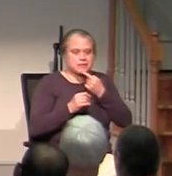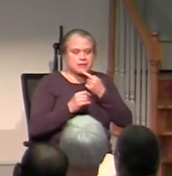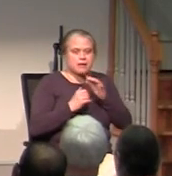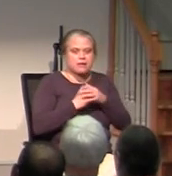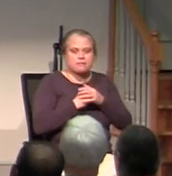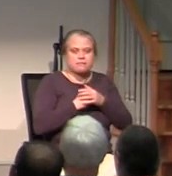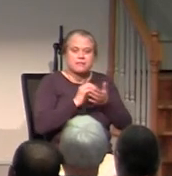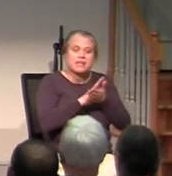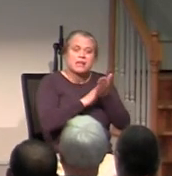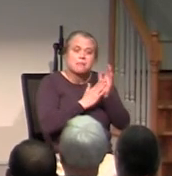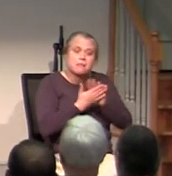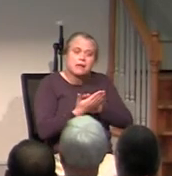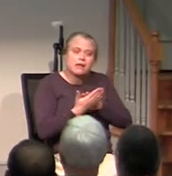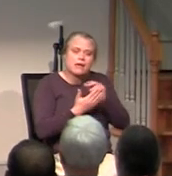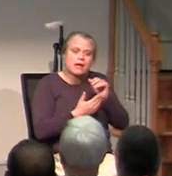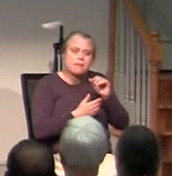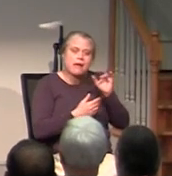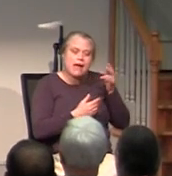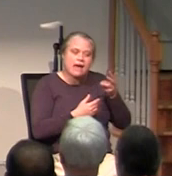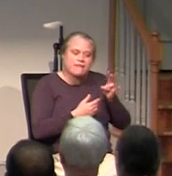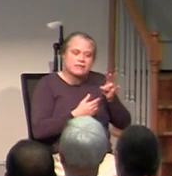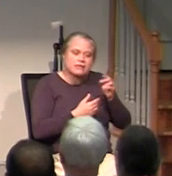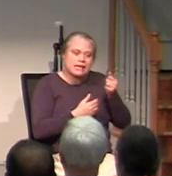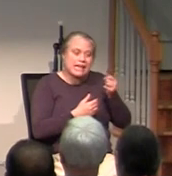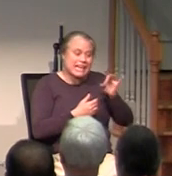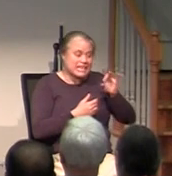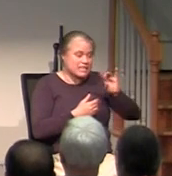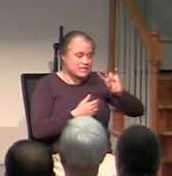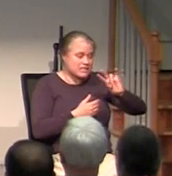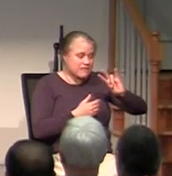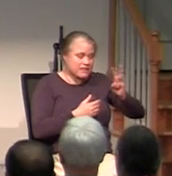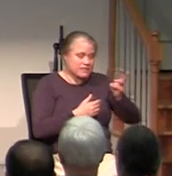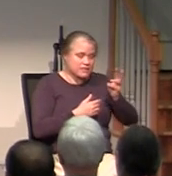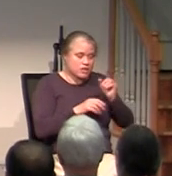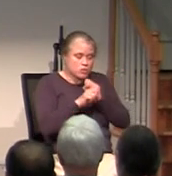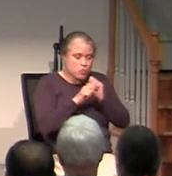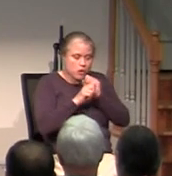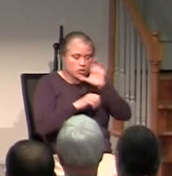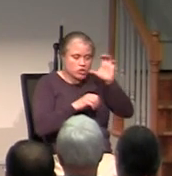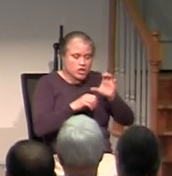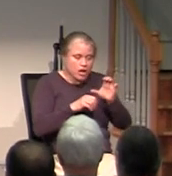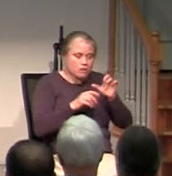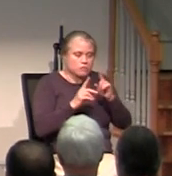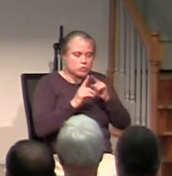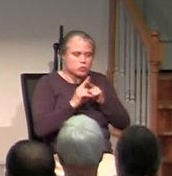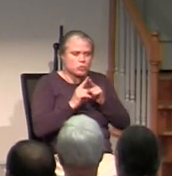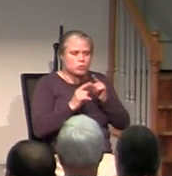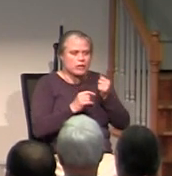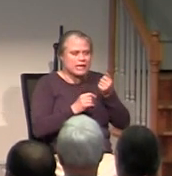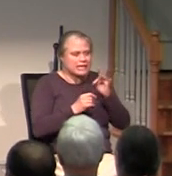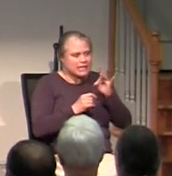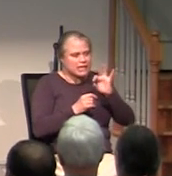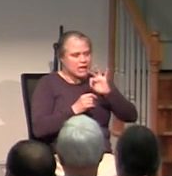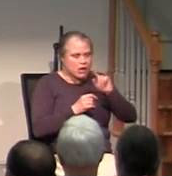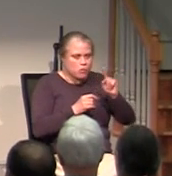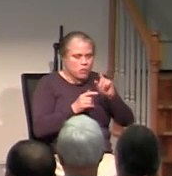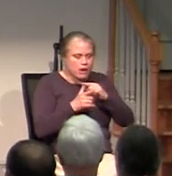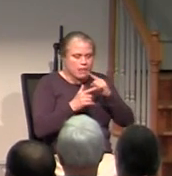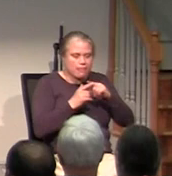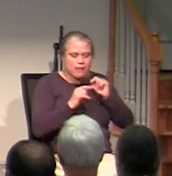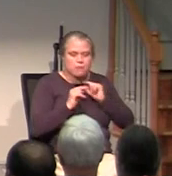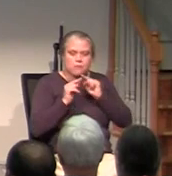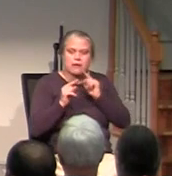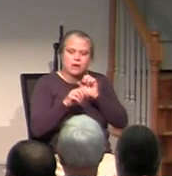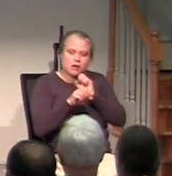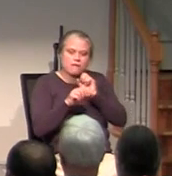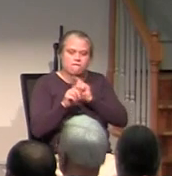in 1876, was ordained in 1879, worked in Chicago in the 1880s until 1891. And then he actually went and spent 10 years